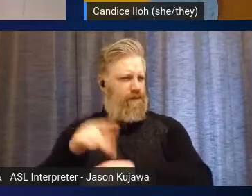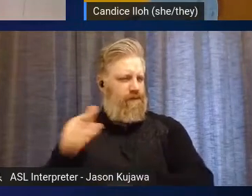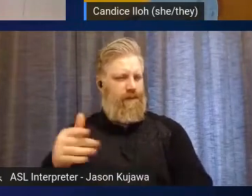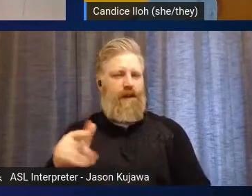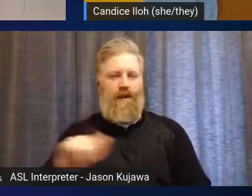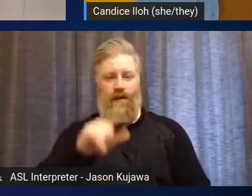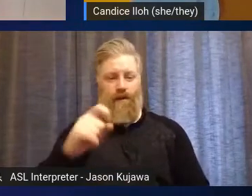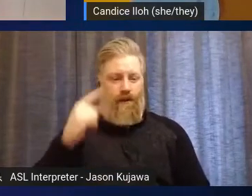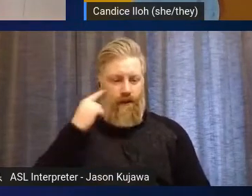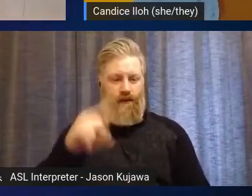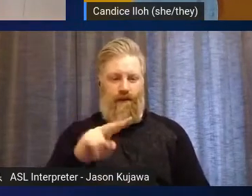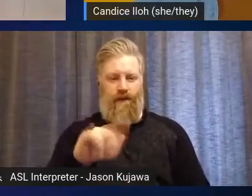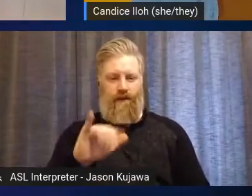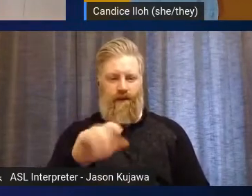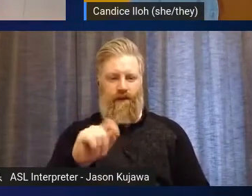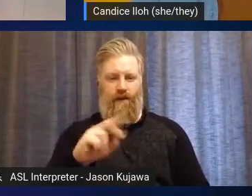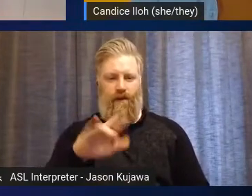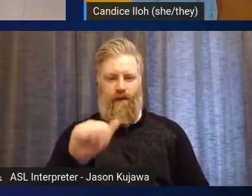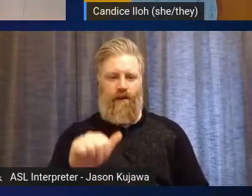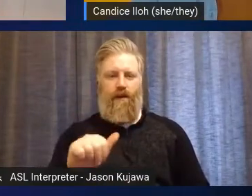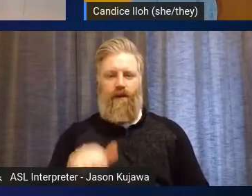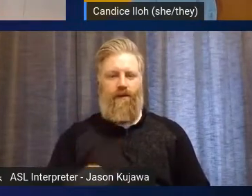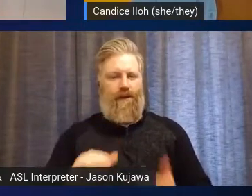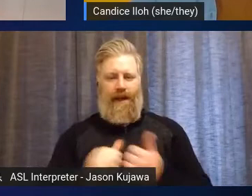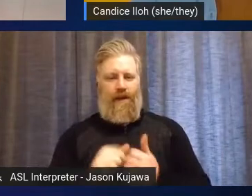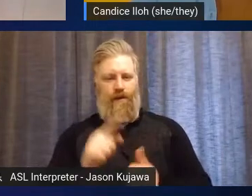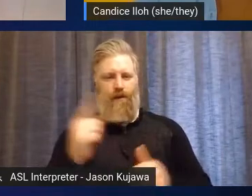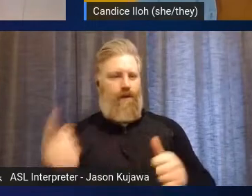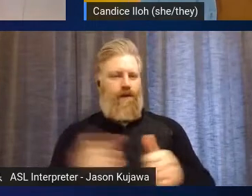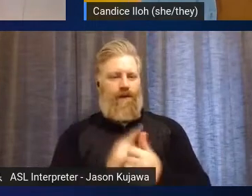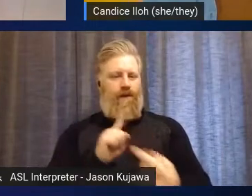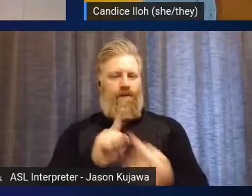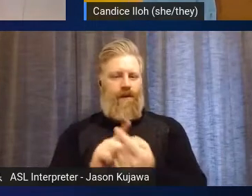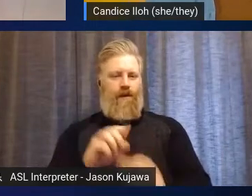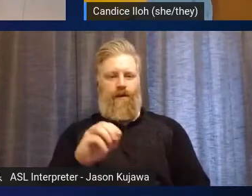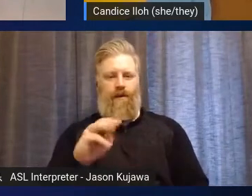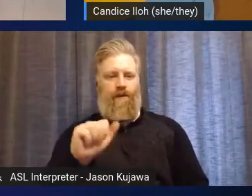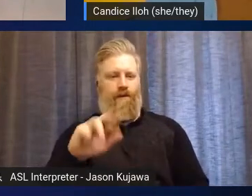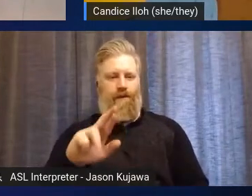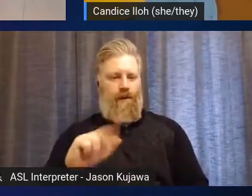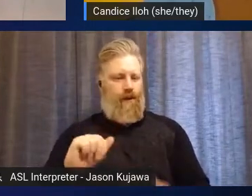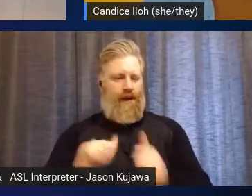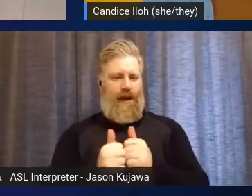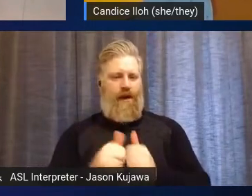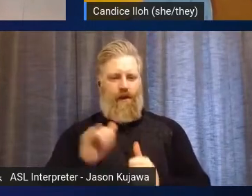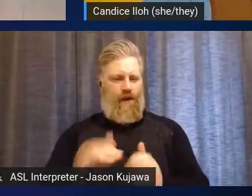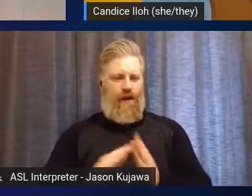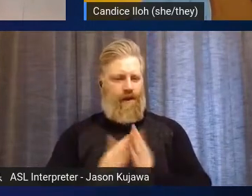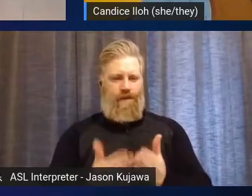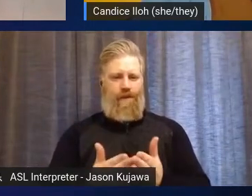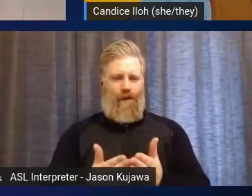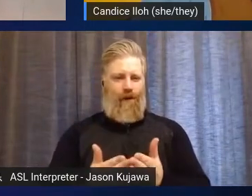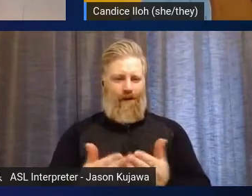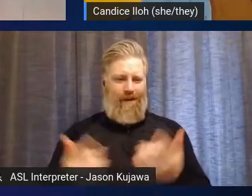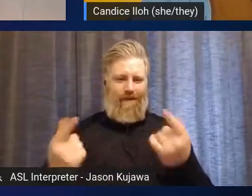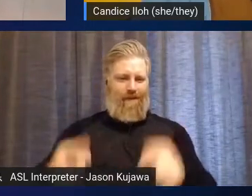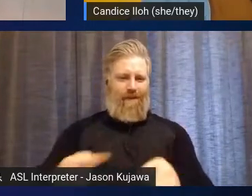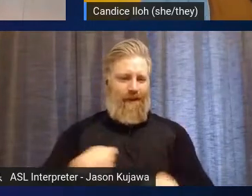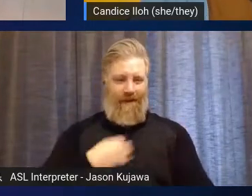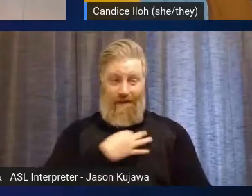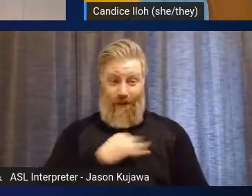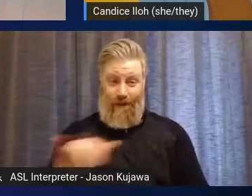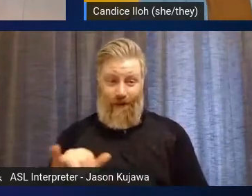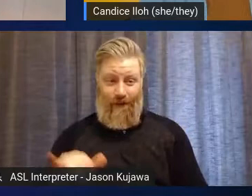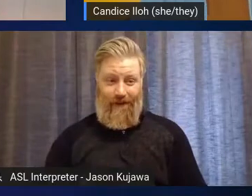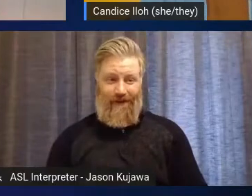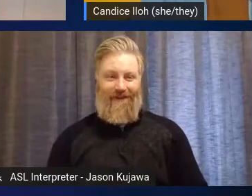Victoria, how did you first meet Omar, and how did this book come about? I'm also very curious about this. I think we